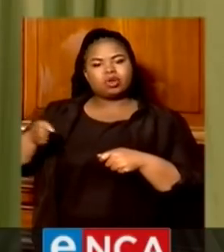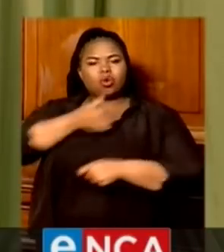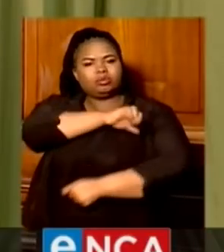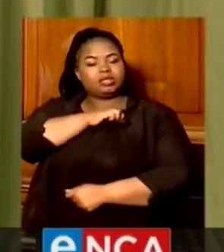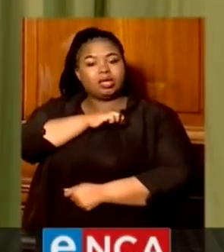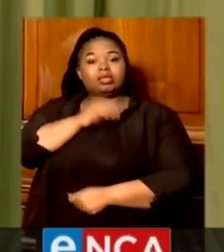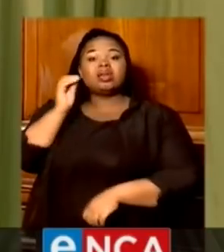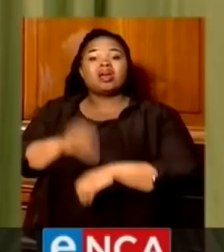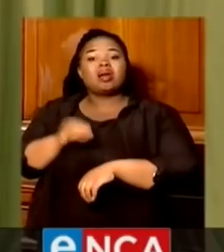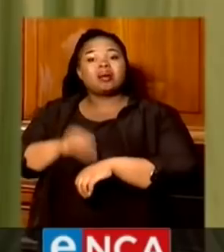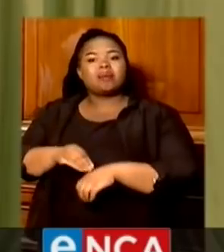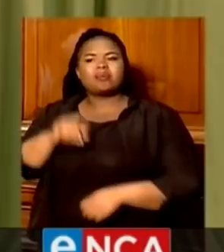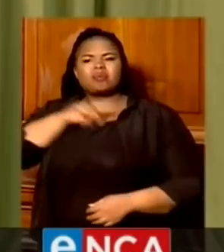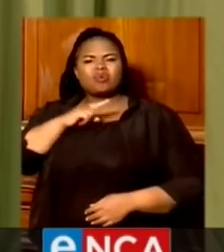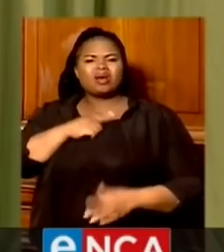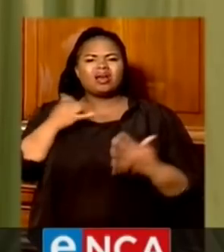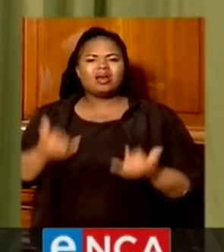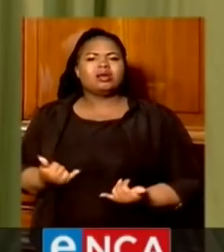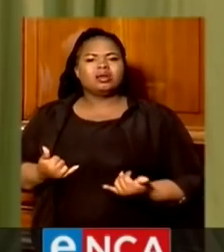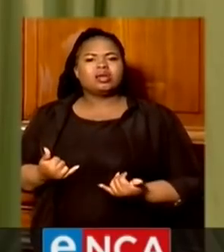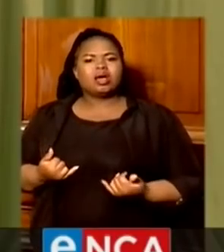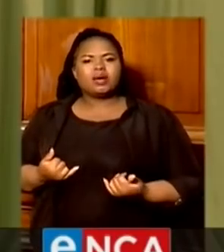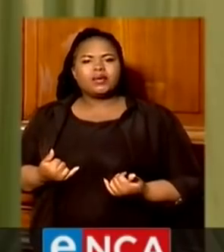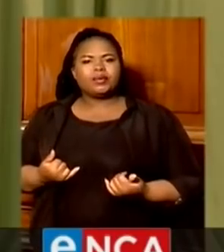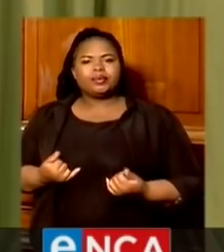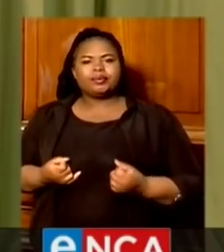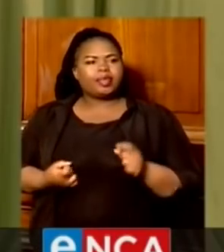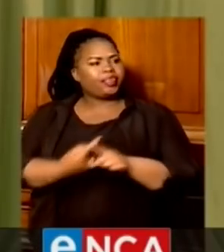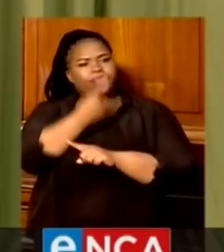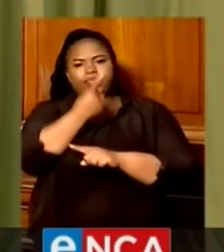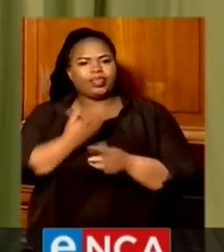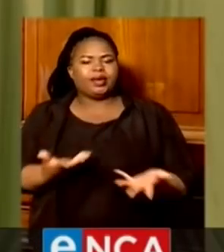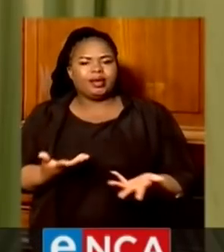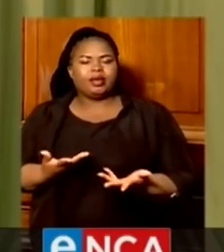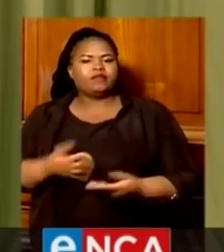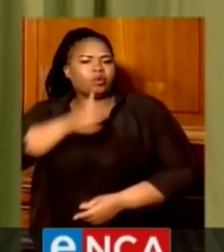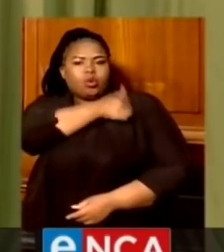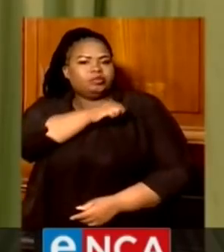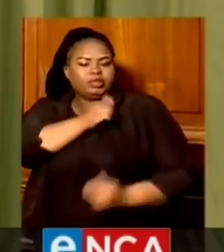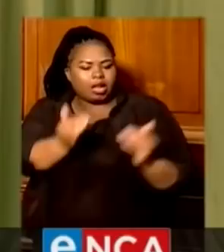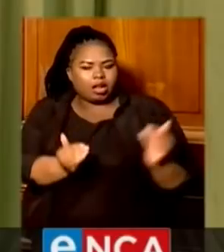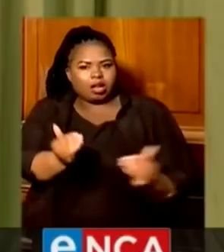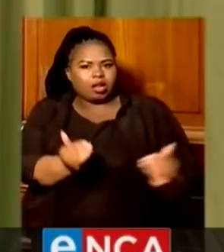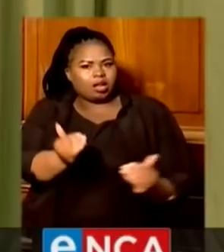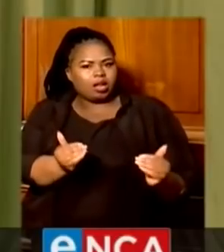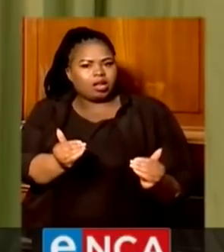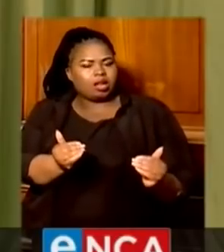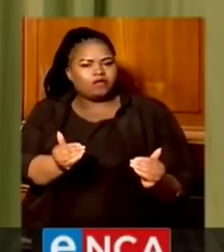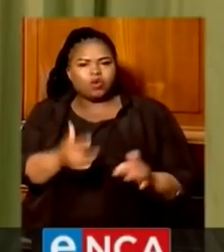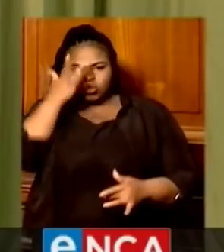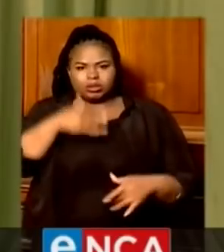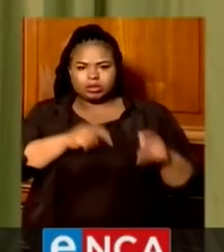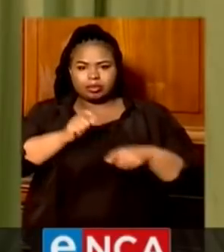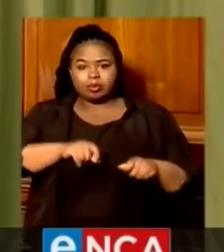that basically breaks the routine in the hospital management of patients.